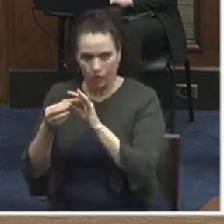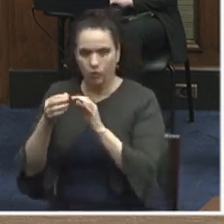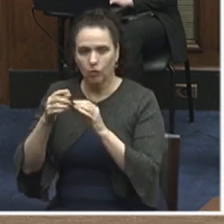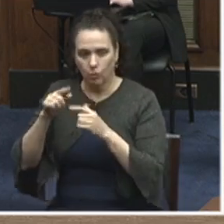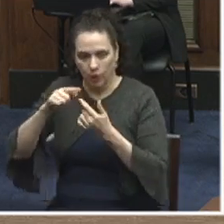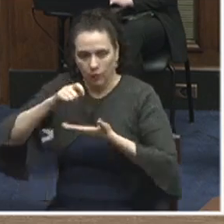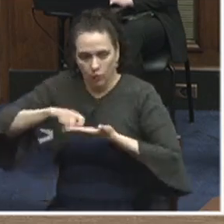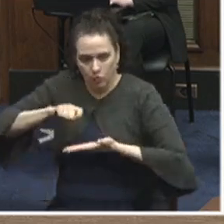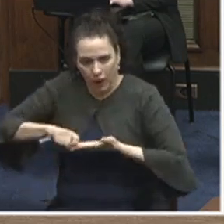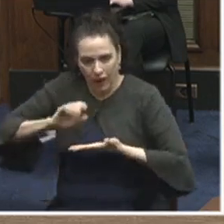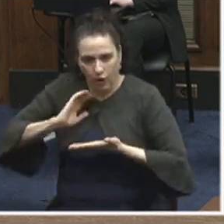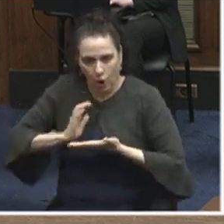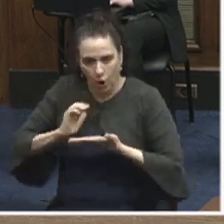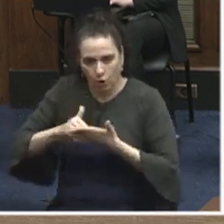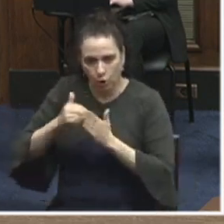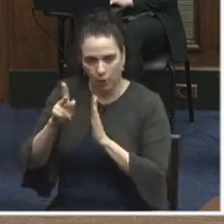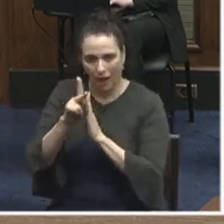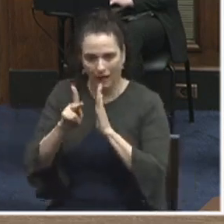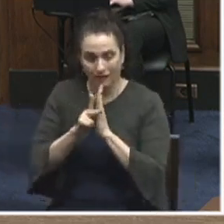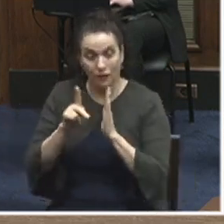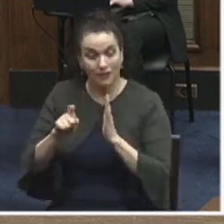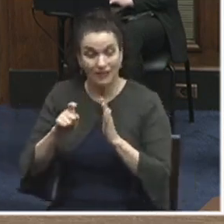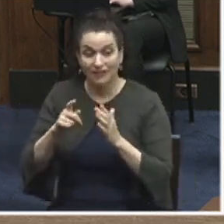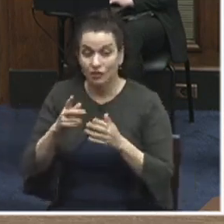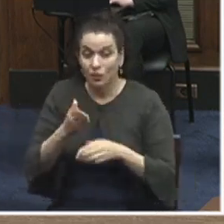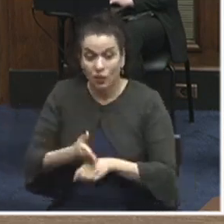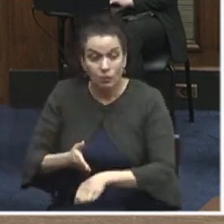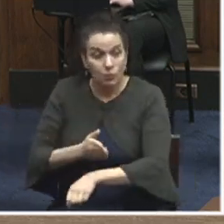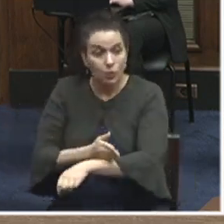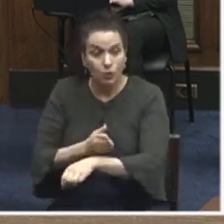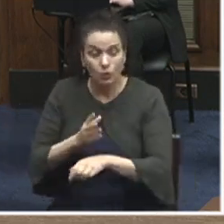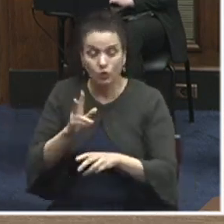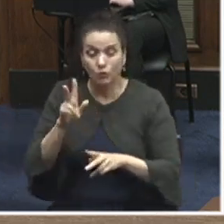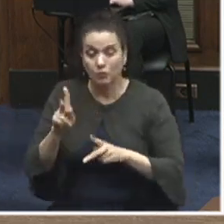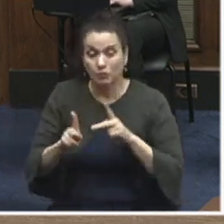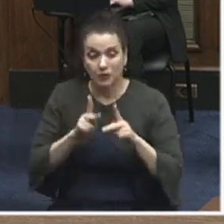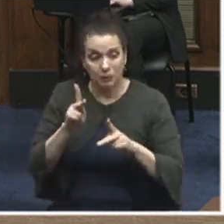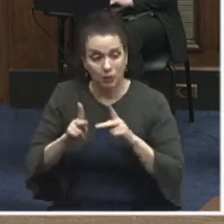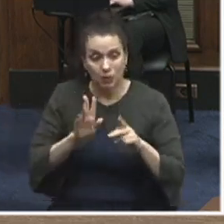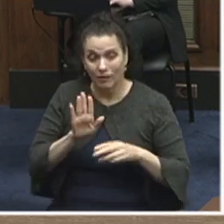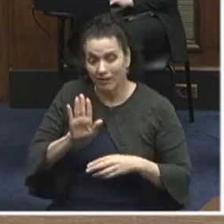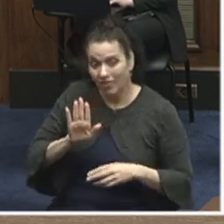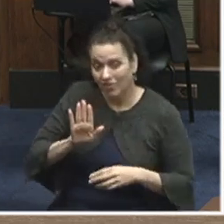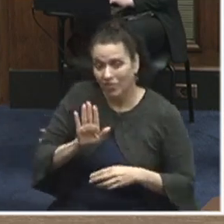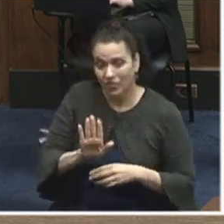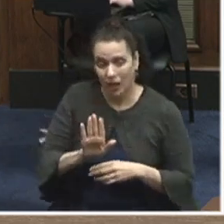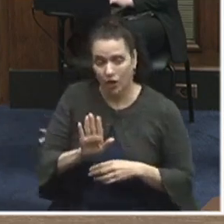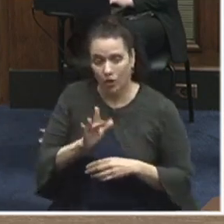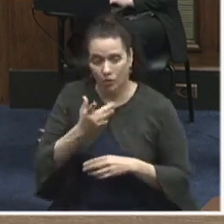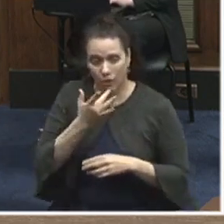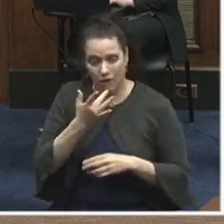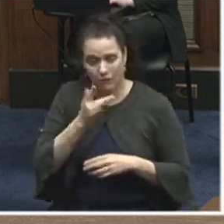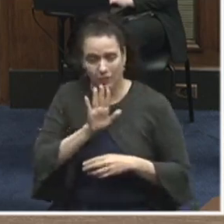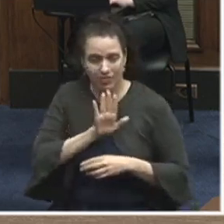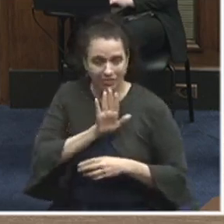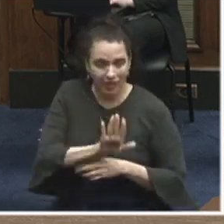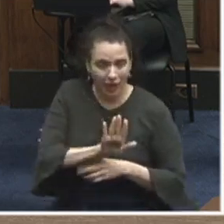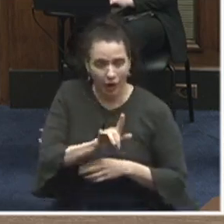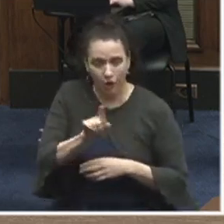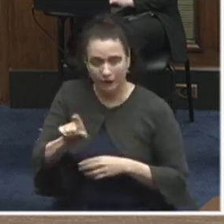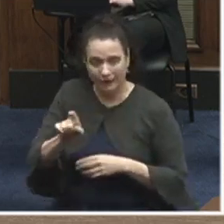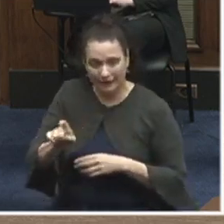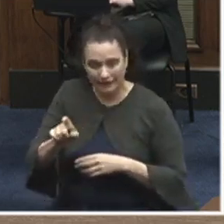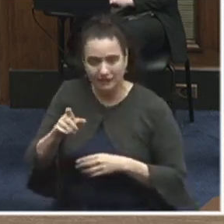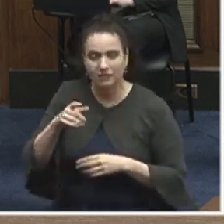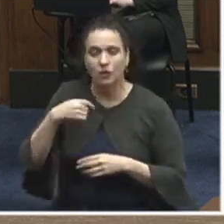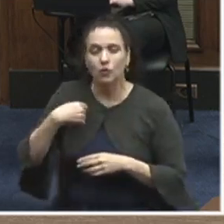to really think about how we can improve voice in addition to access, so that the people who are most affected, who have really unique stakes